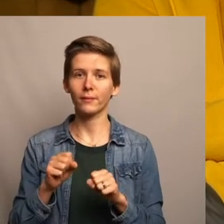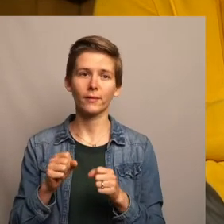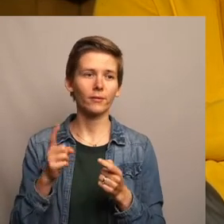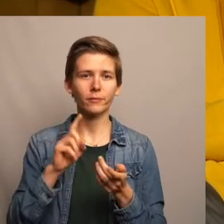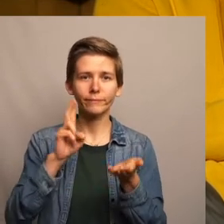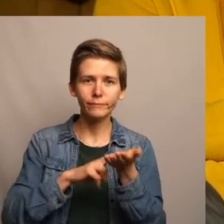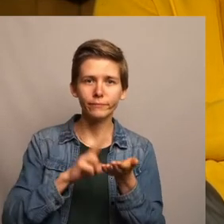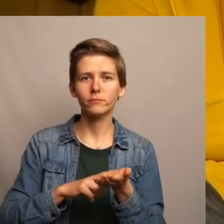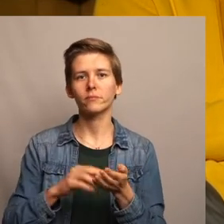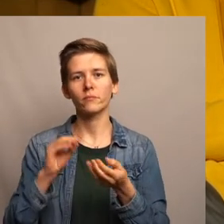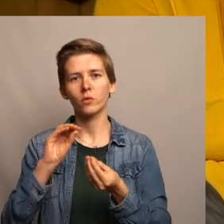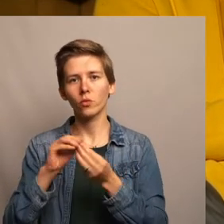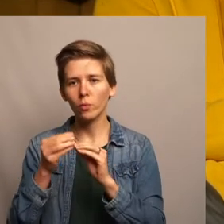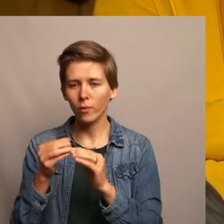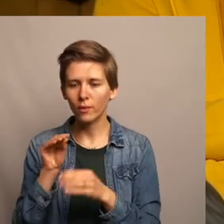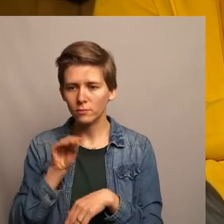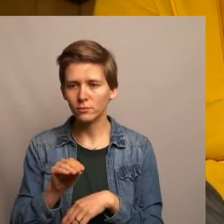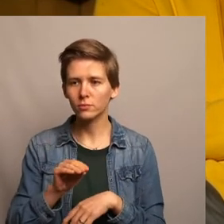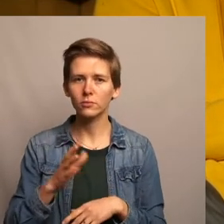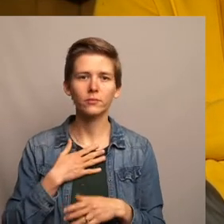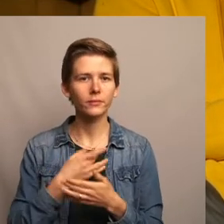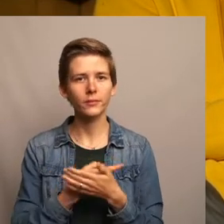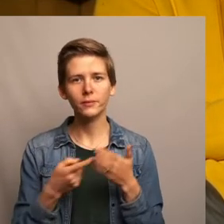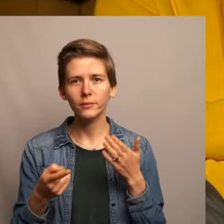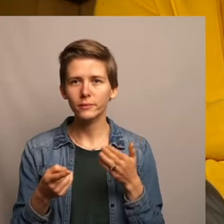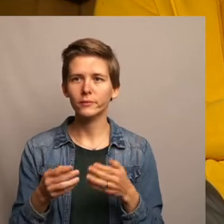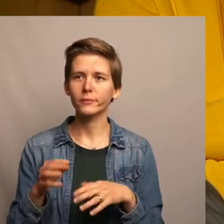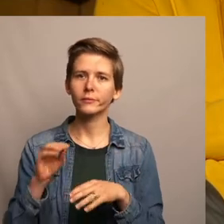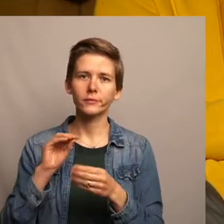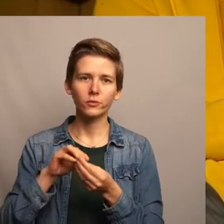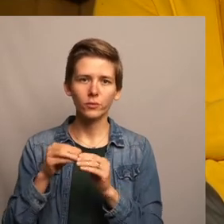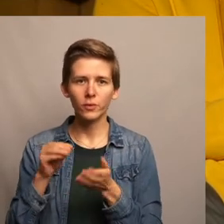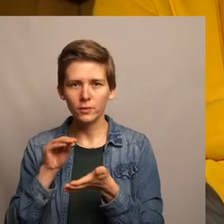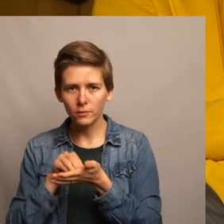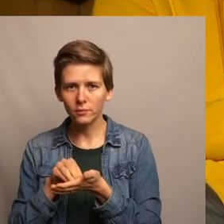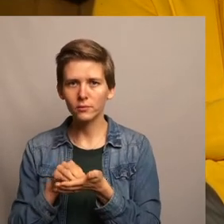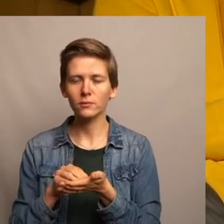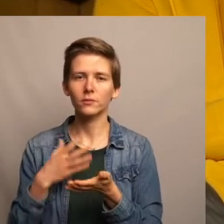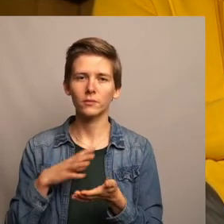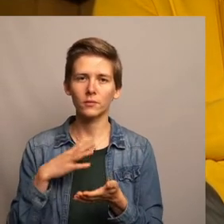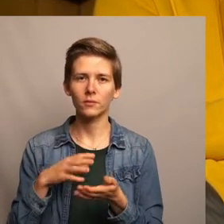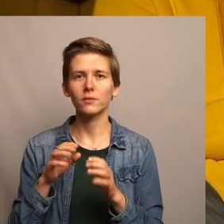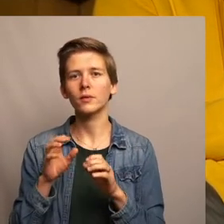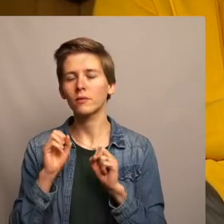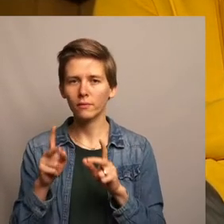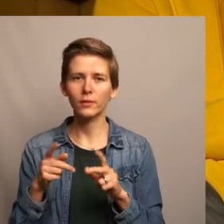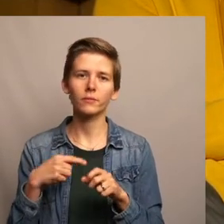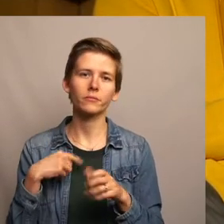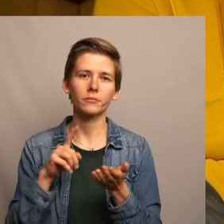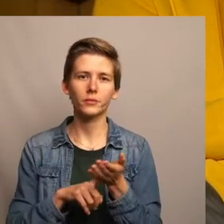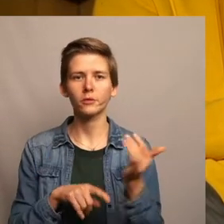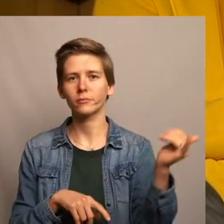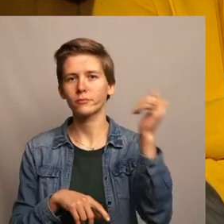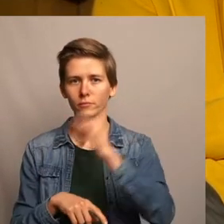or my gender or my name or my gender in the documents, then I need to fly back, or I need to go through